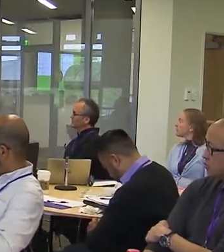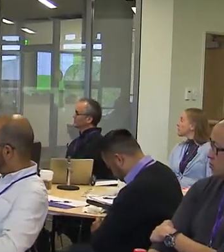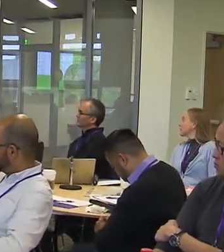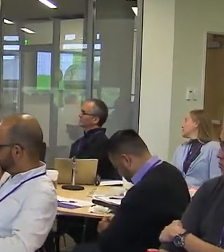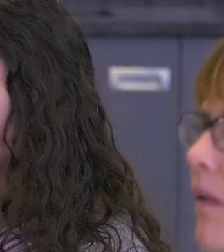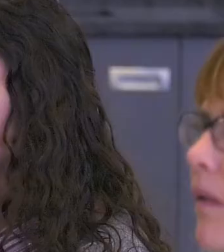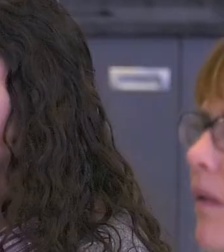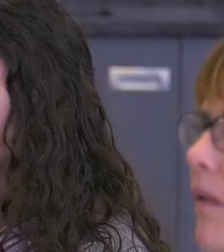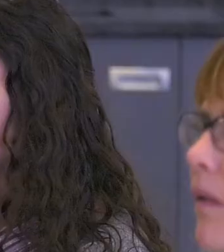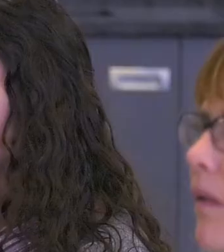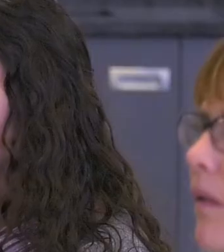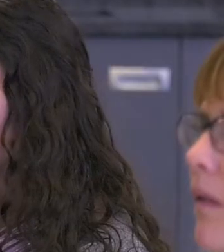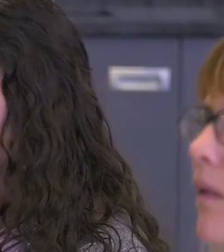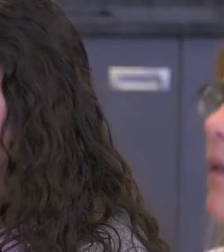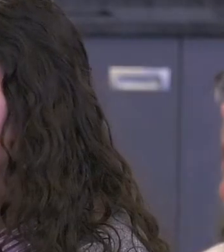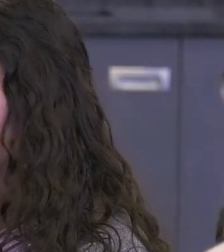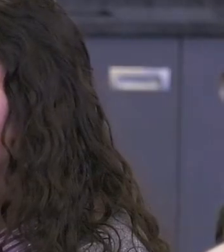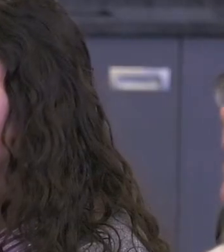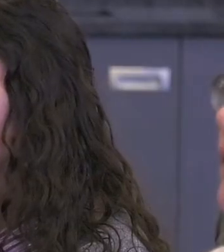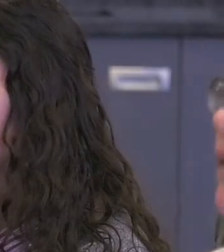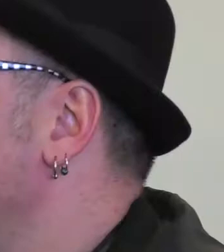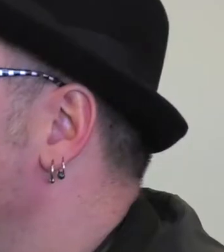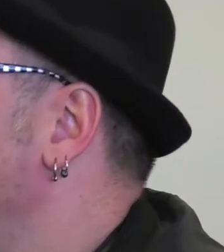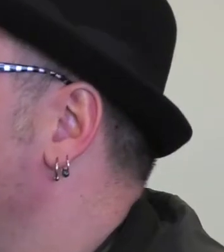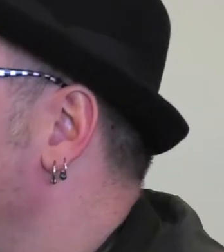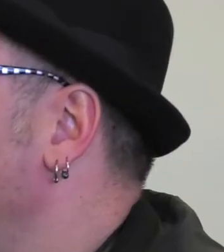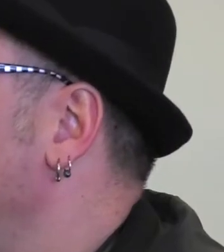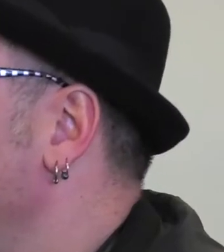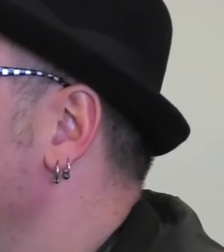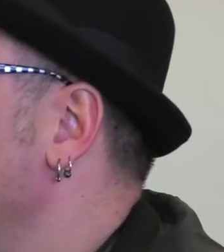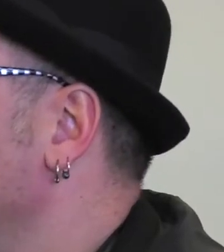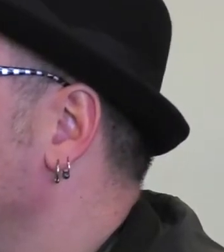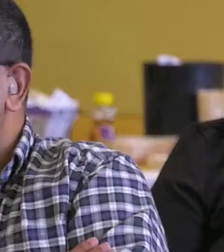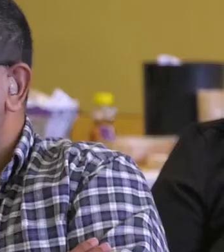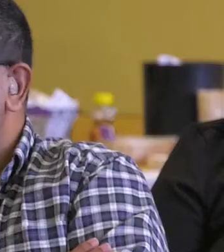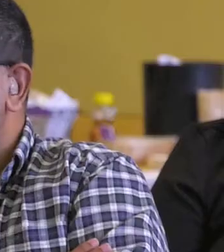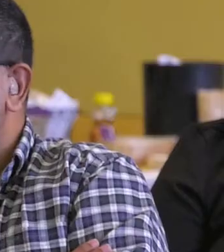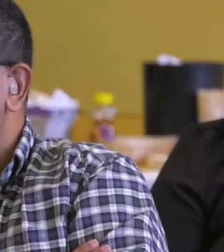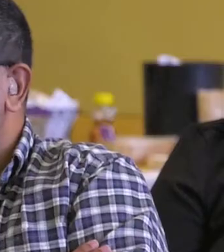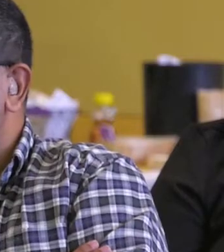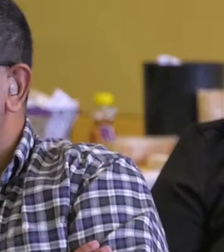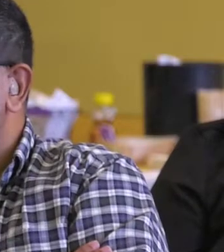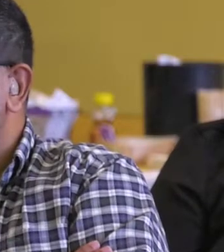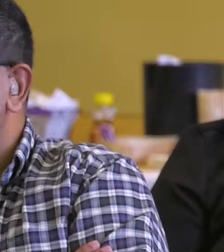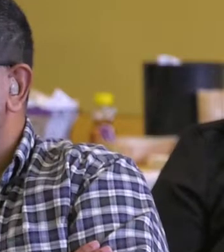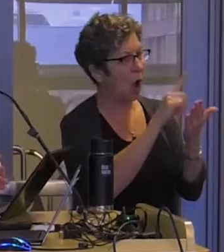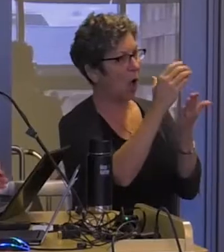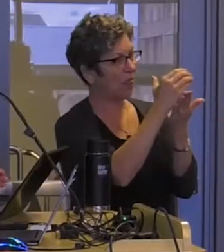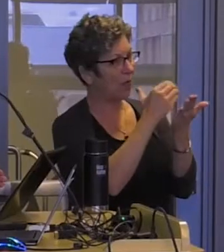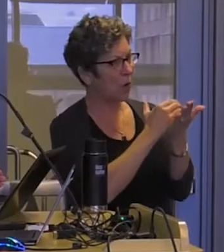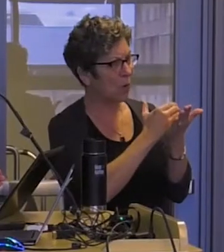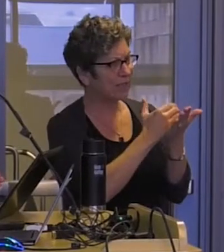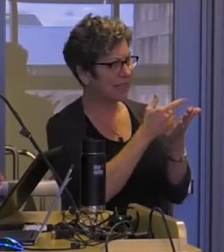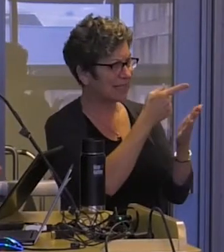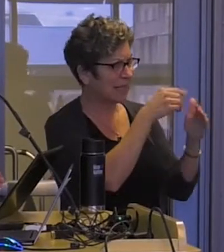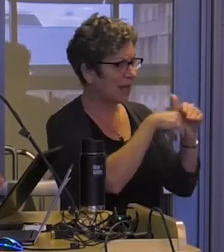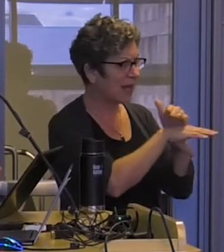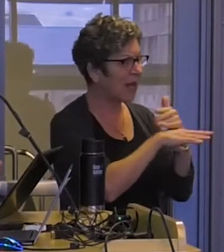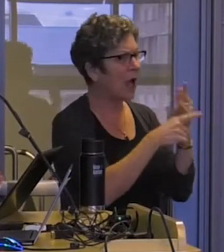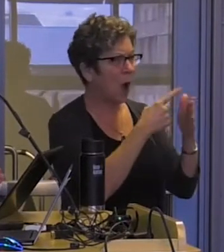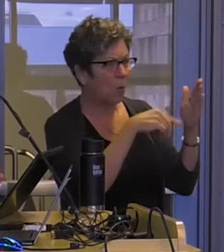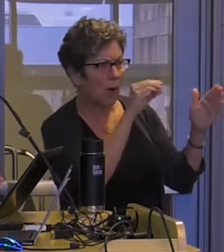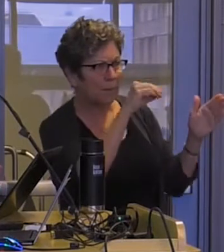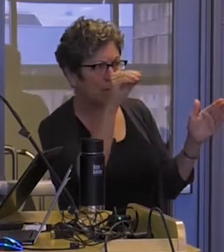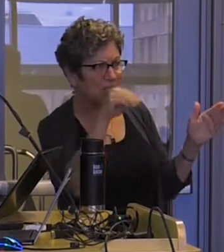UW campus are also offered to representatives of post-secondary institutions statewide. Participants share